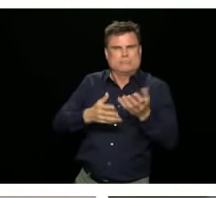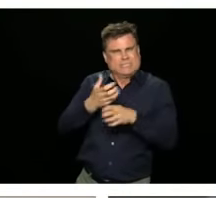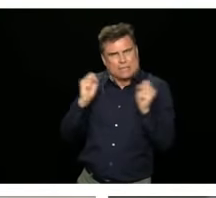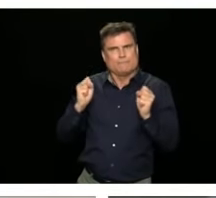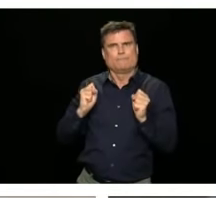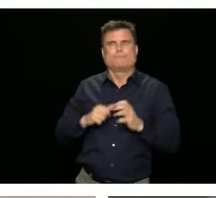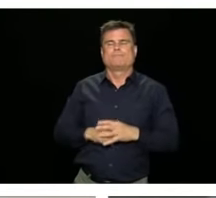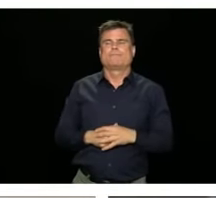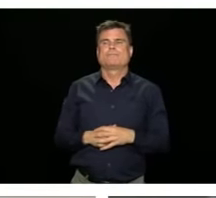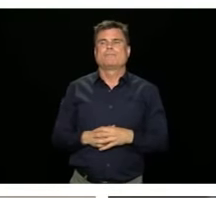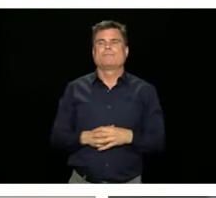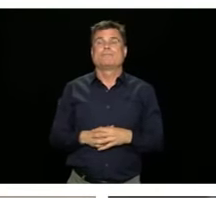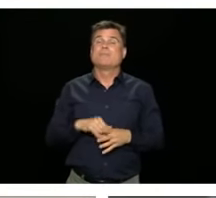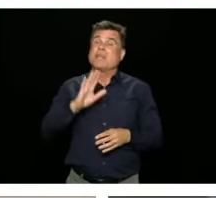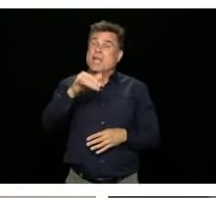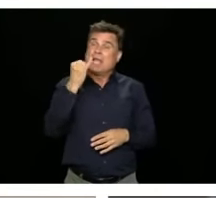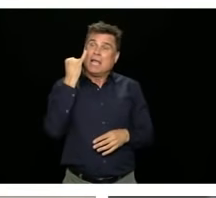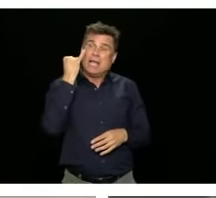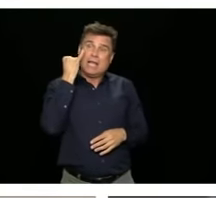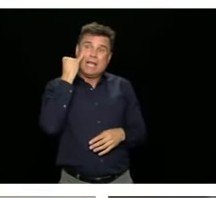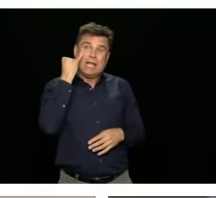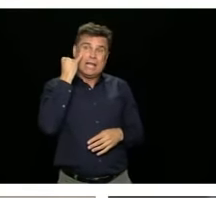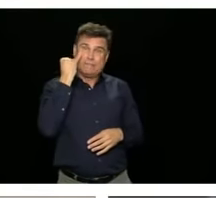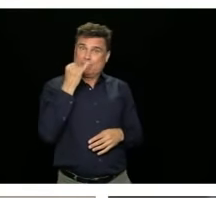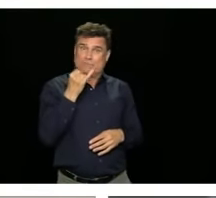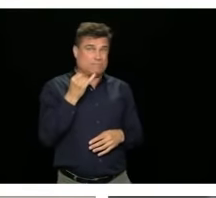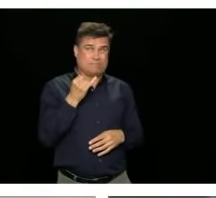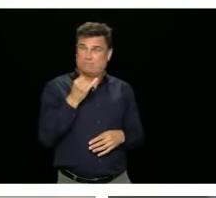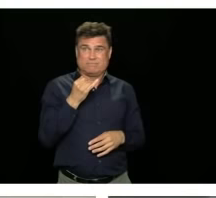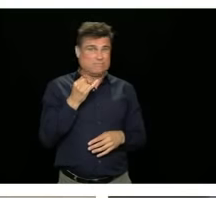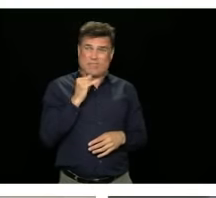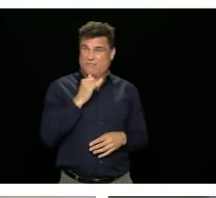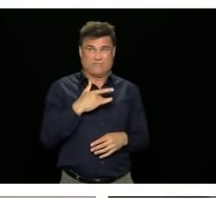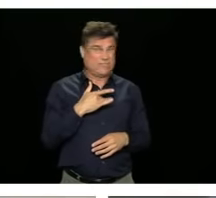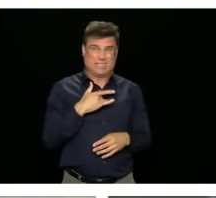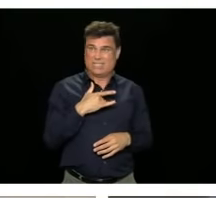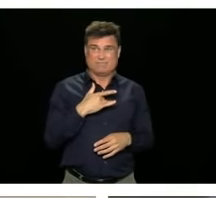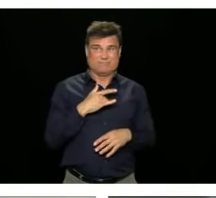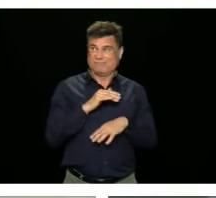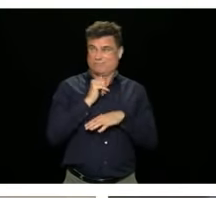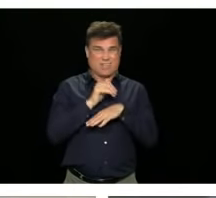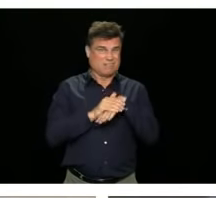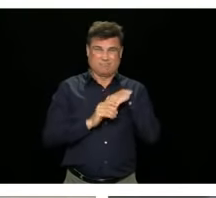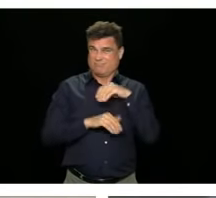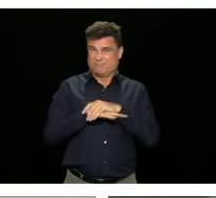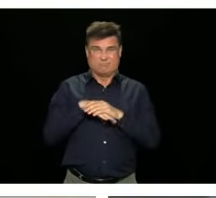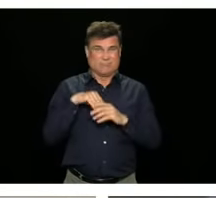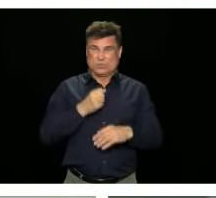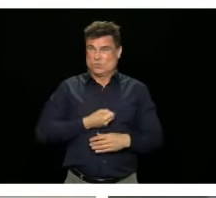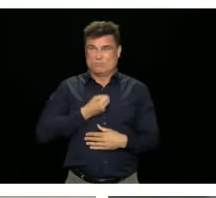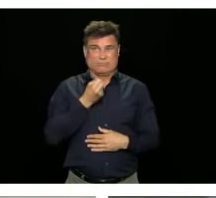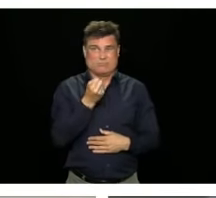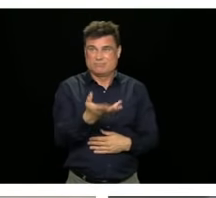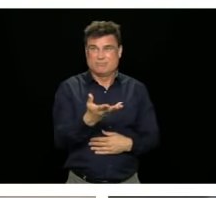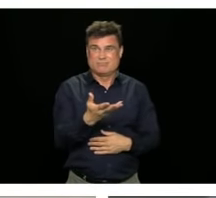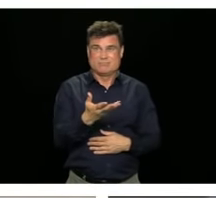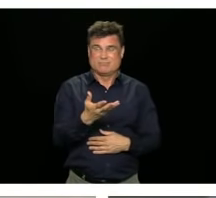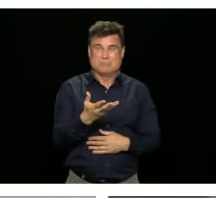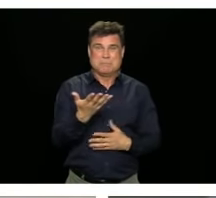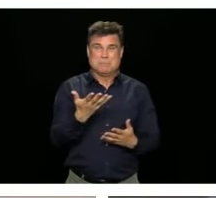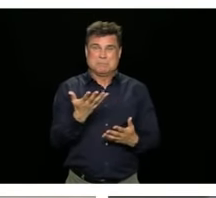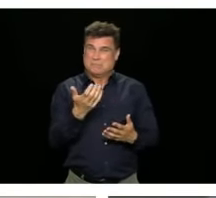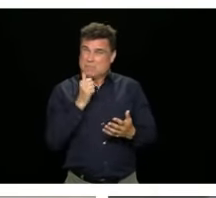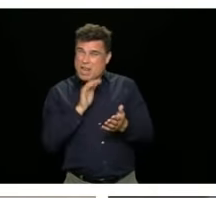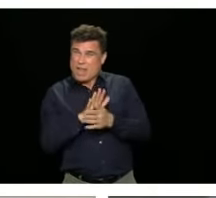issues. And so, what I would say to folks is that we need to find ways to engage with